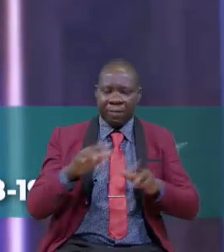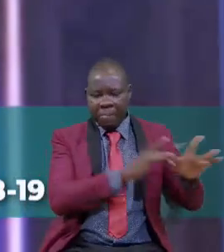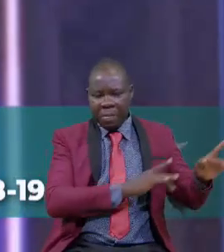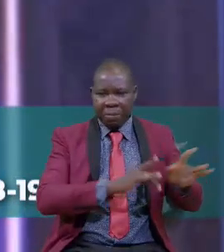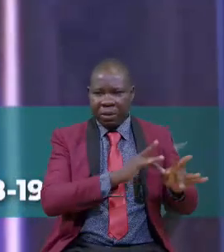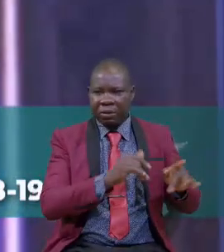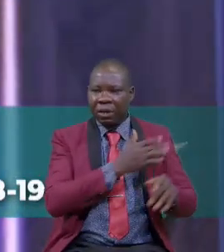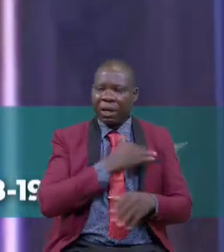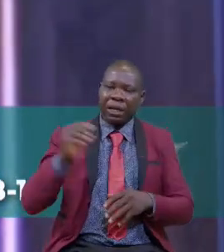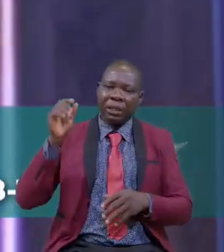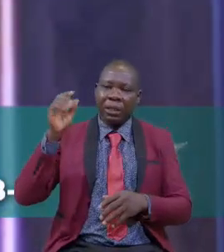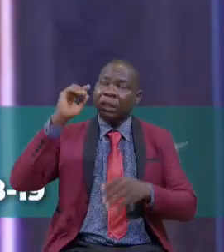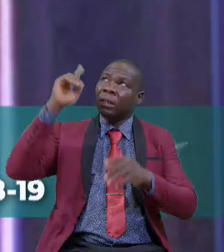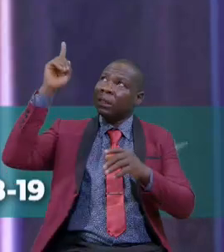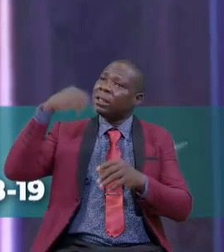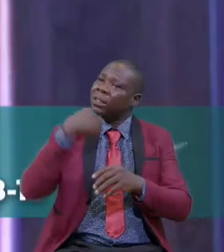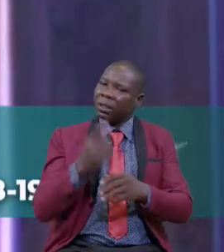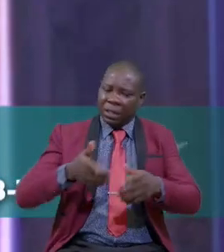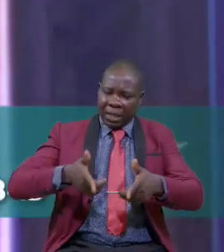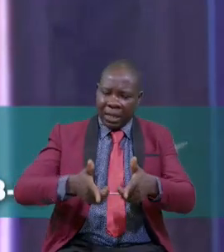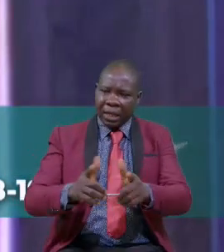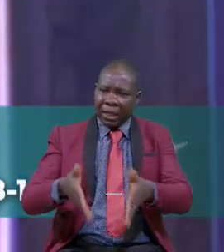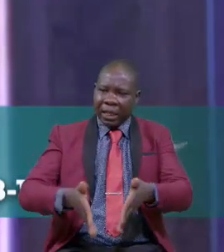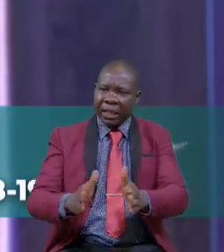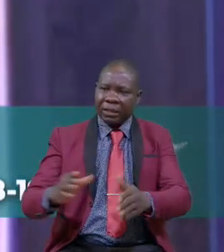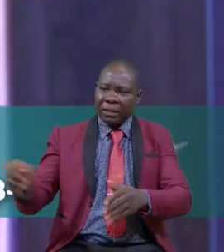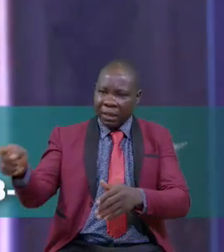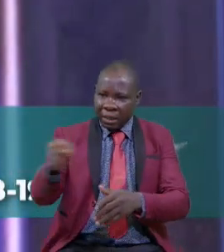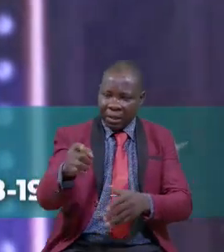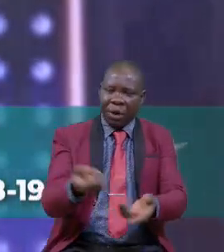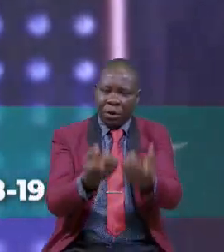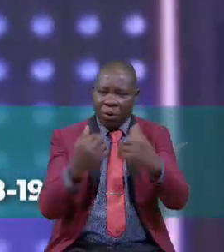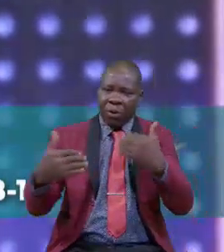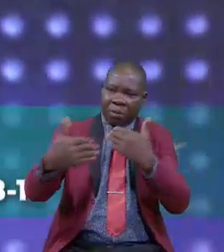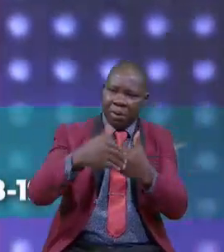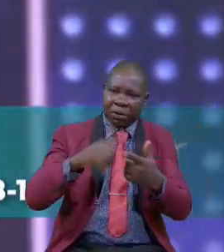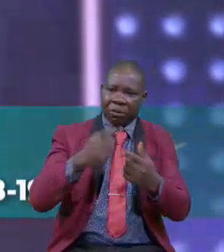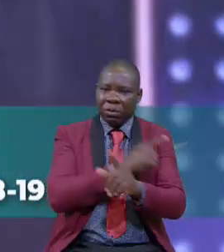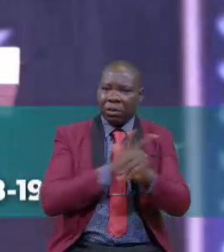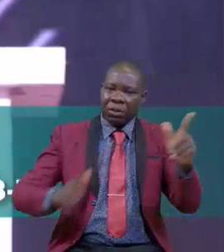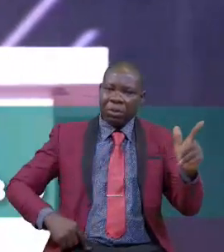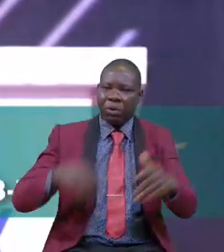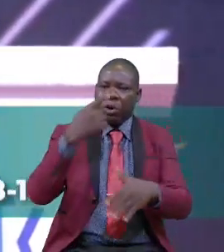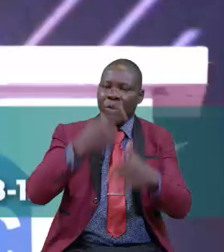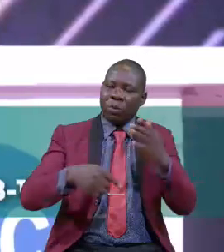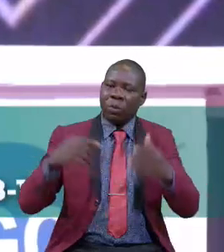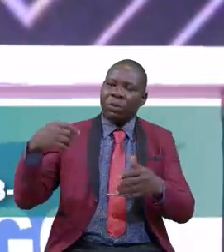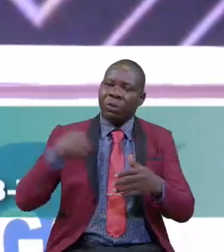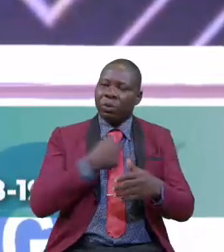him come back to the Lord, unto our God, and He will abundantly